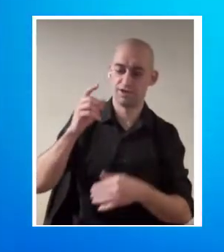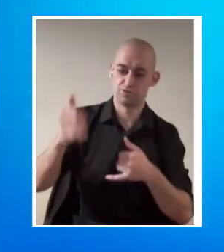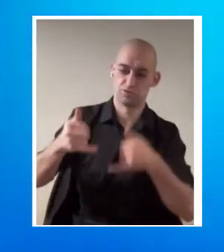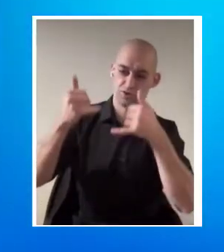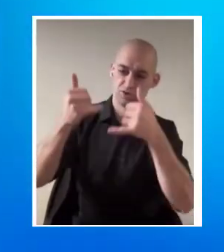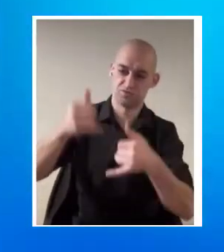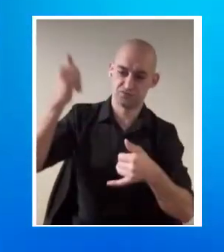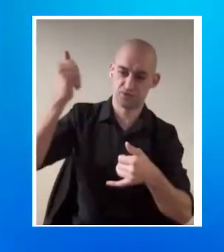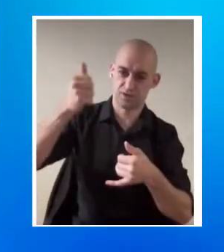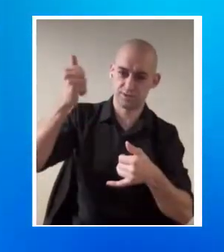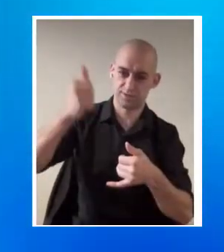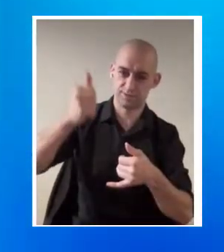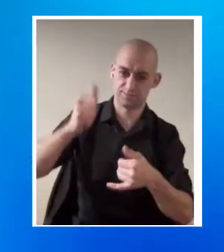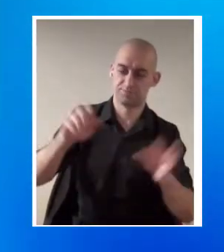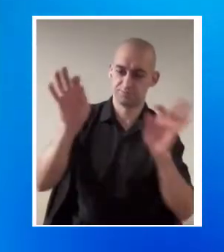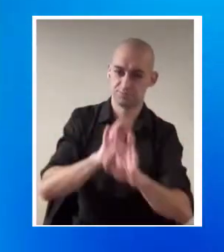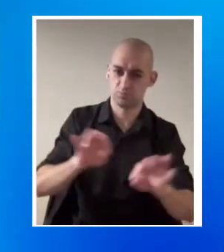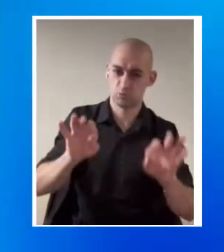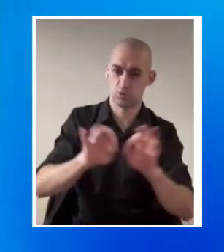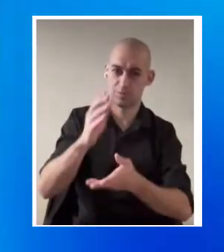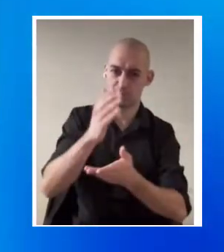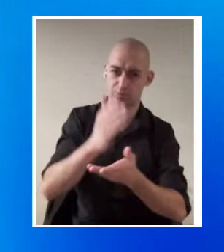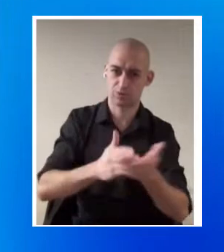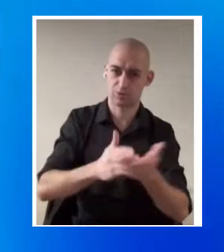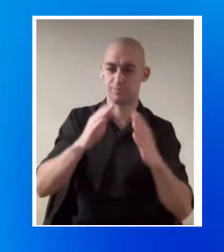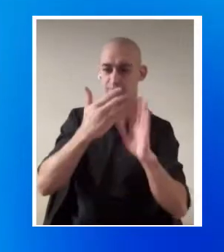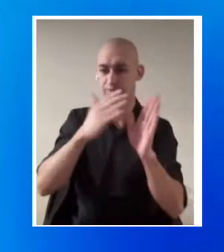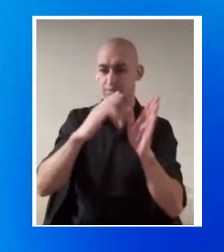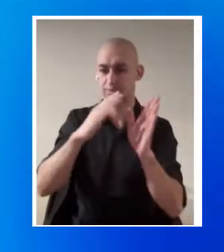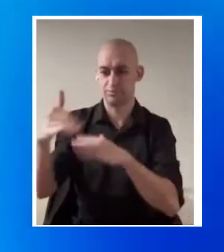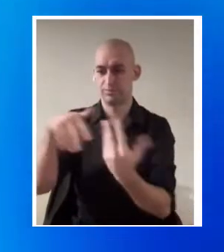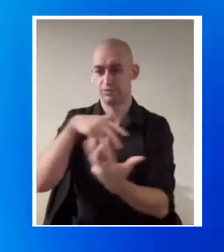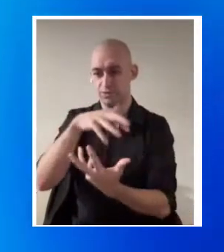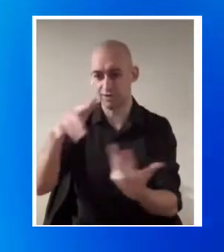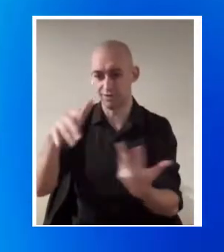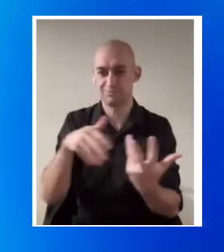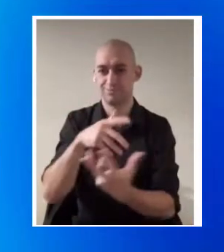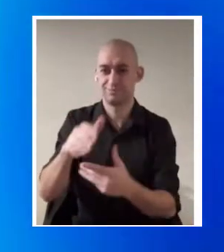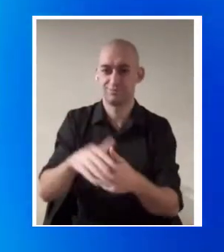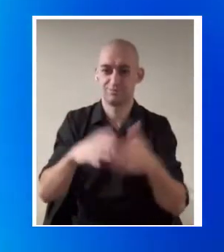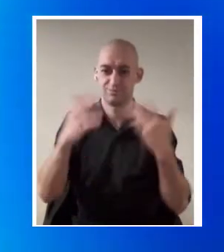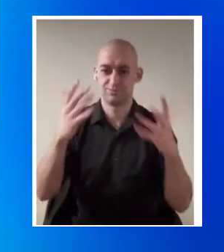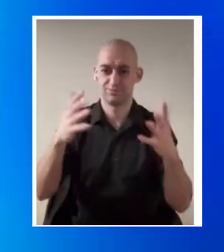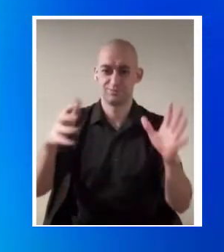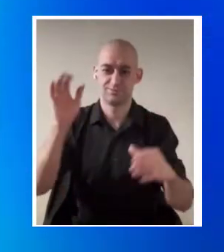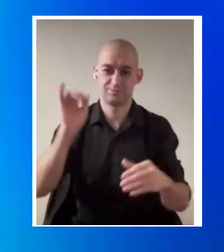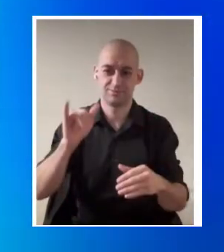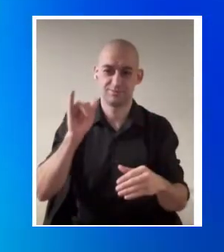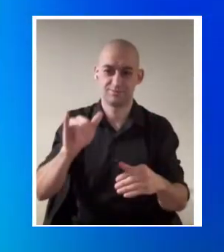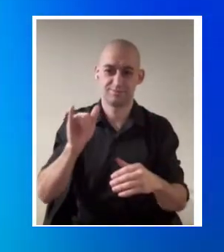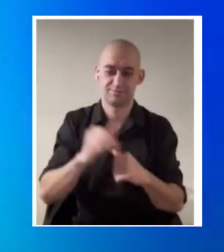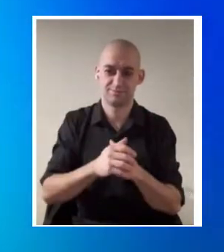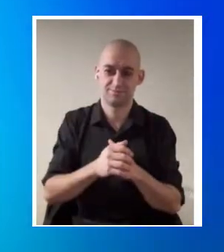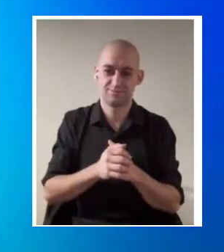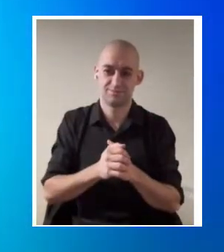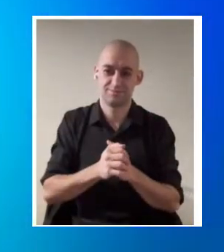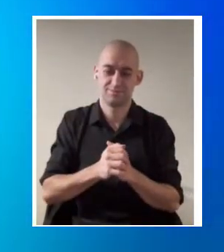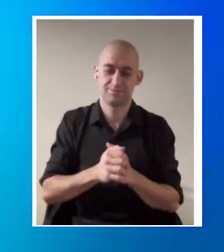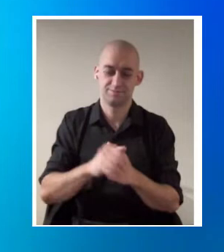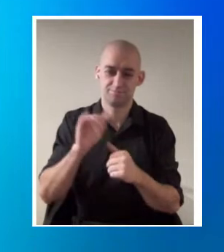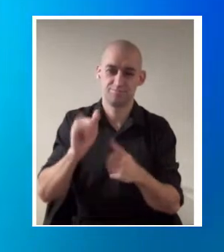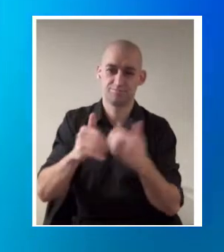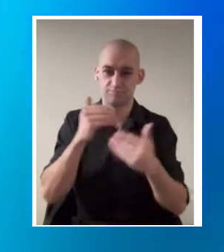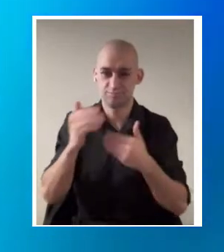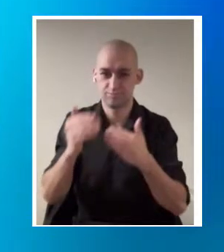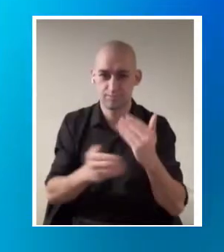of our community engagement is for you to complete our survey so your voice is heard. Our community survey was released